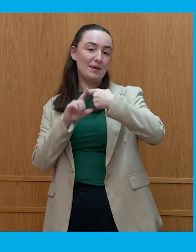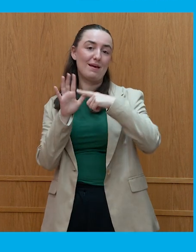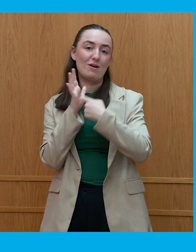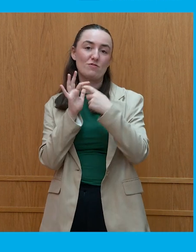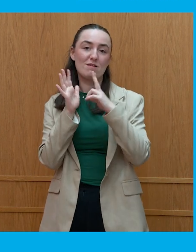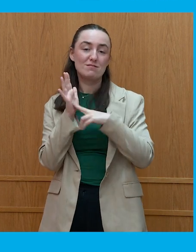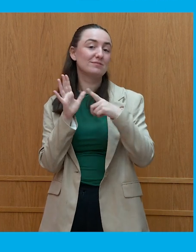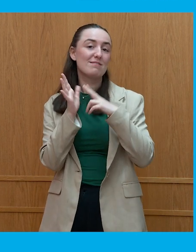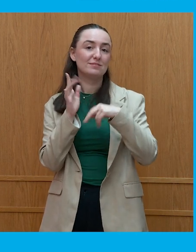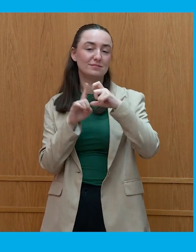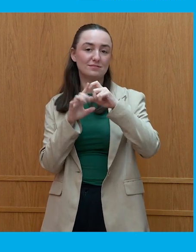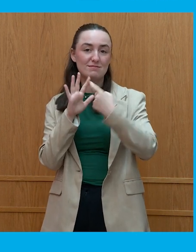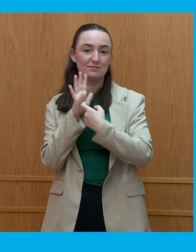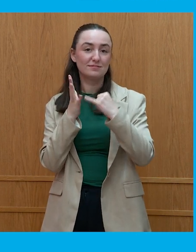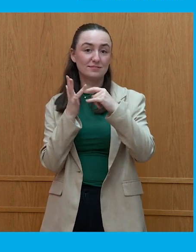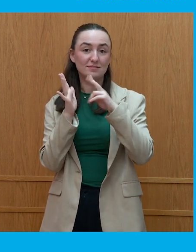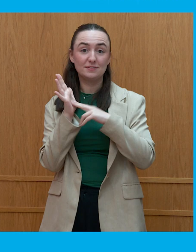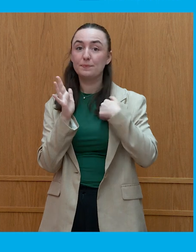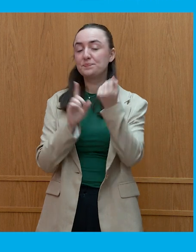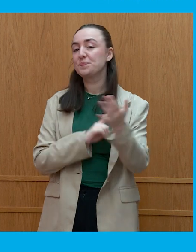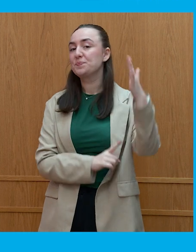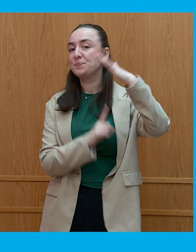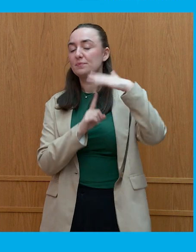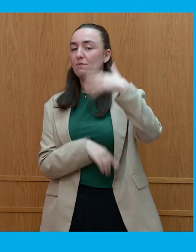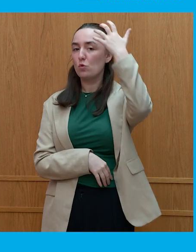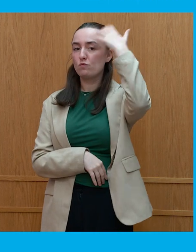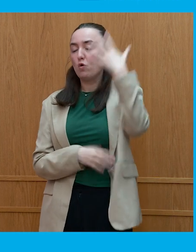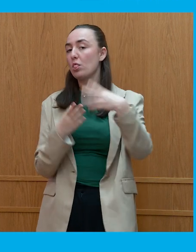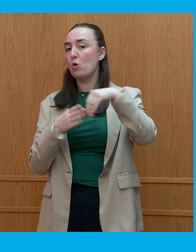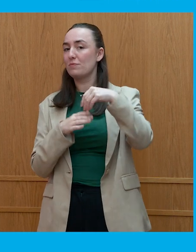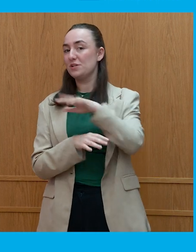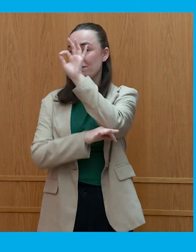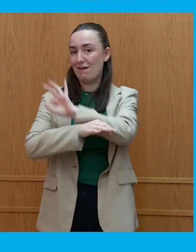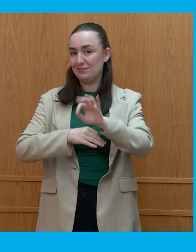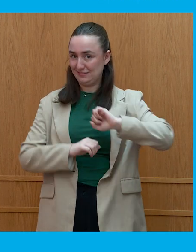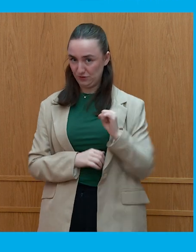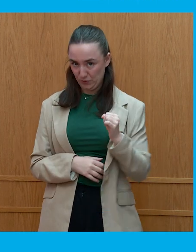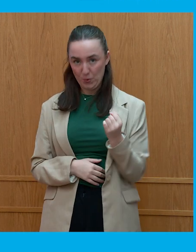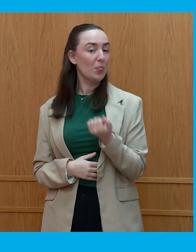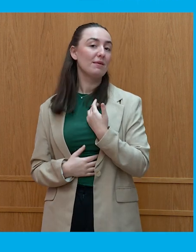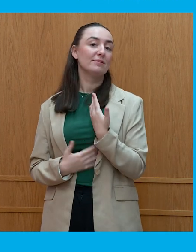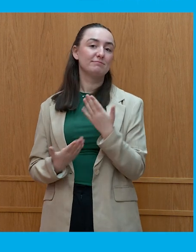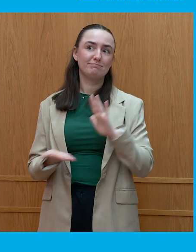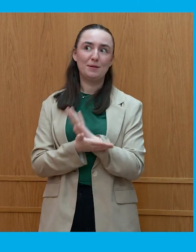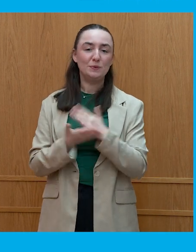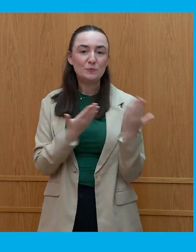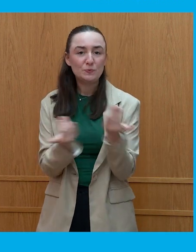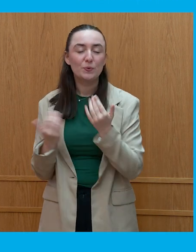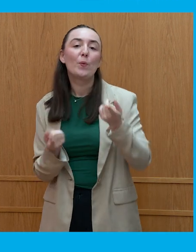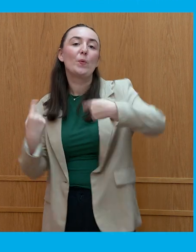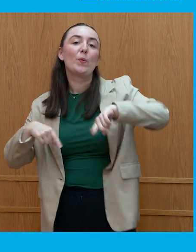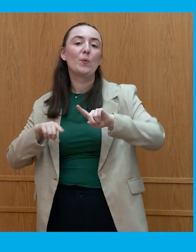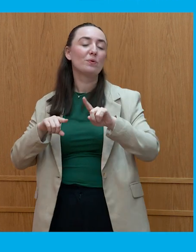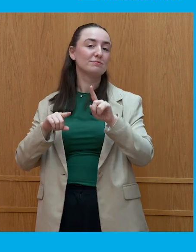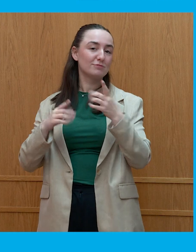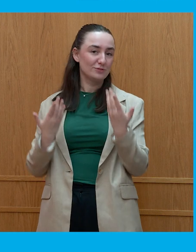I'm the current president of the Royal Incorporation of Architects in Scotland, and it's my pleasure to welcome you today to this